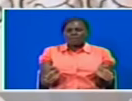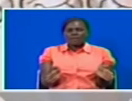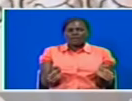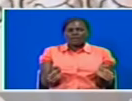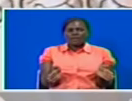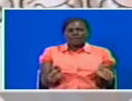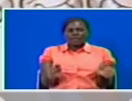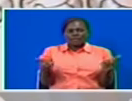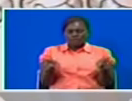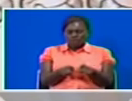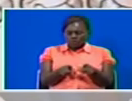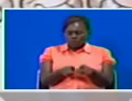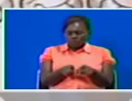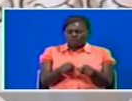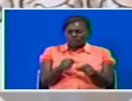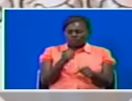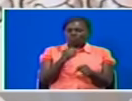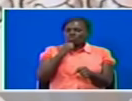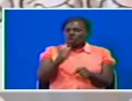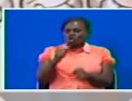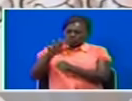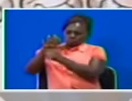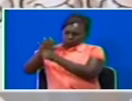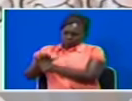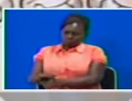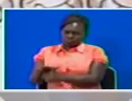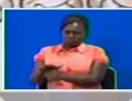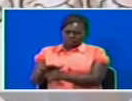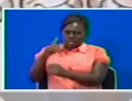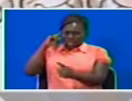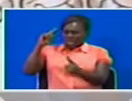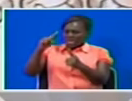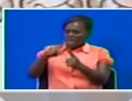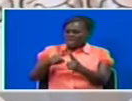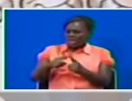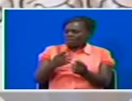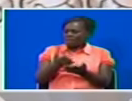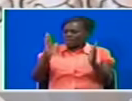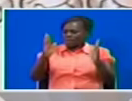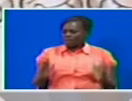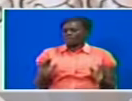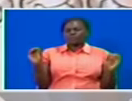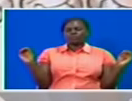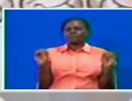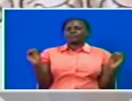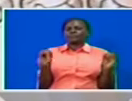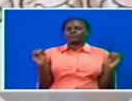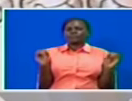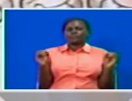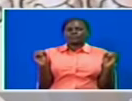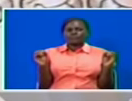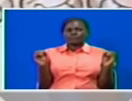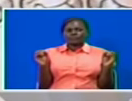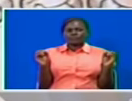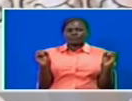did that not to impede the ambitions of any politician or the capacity of any